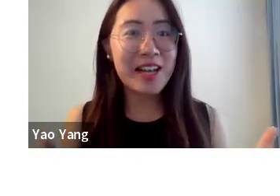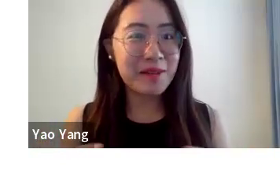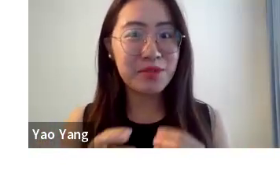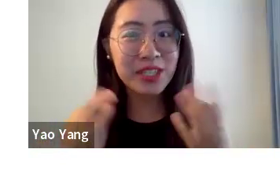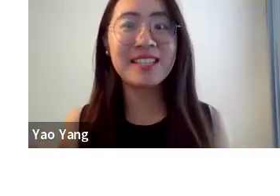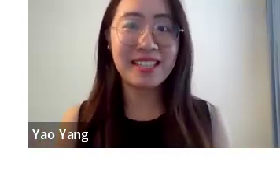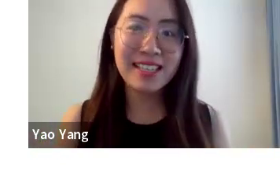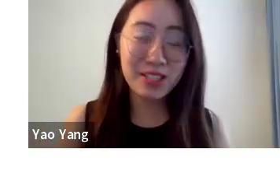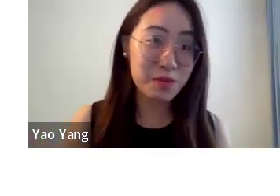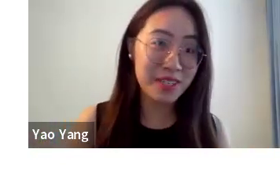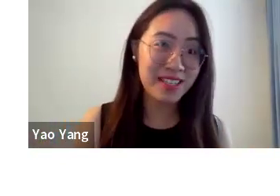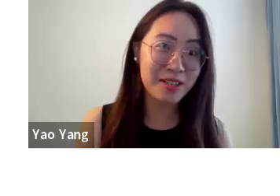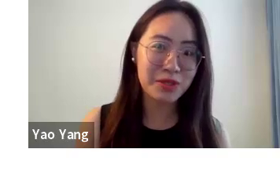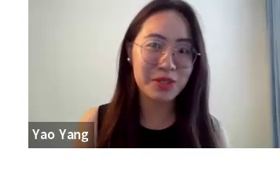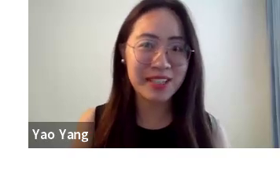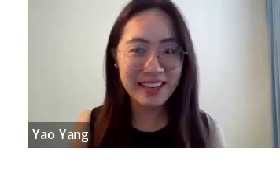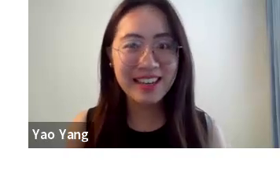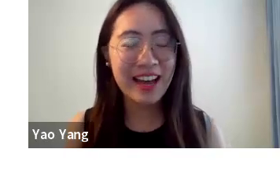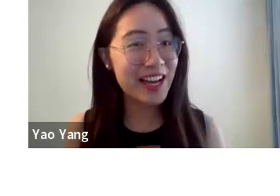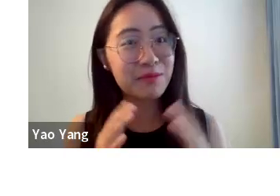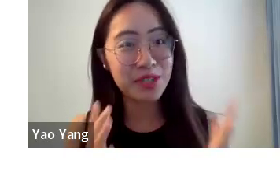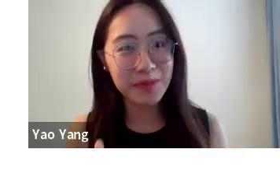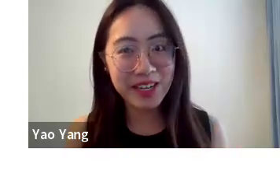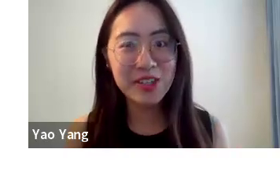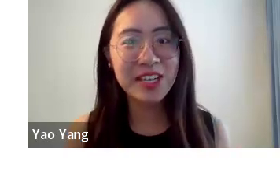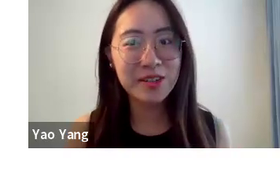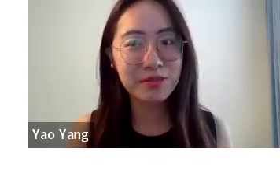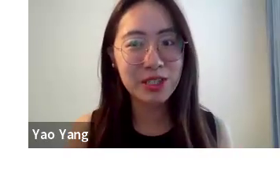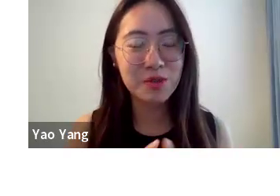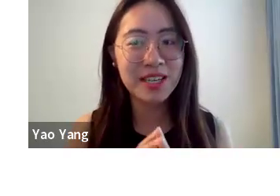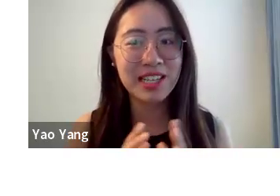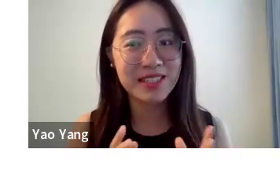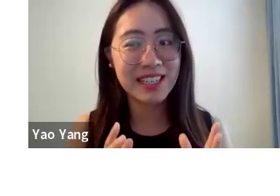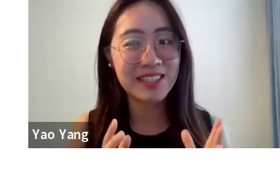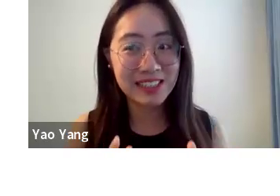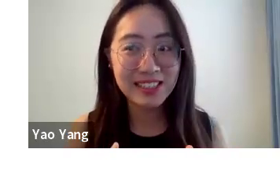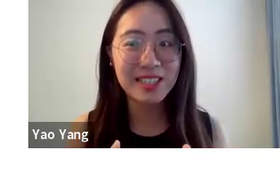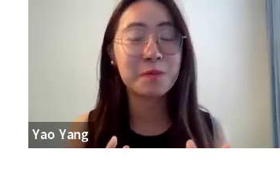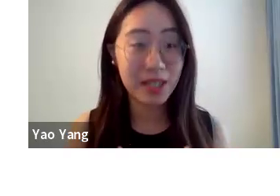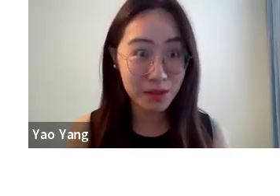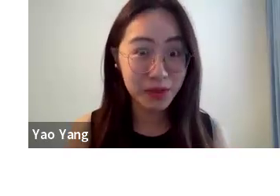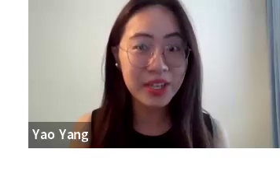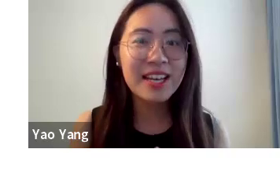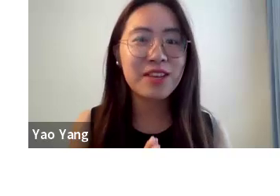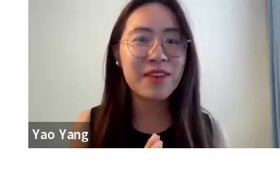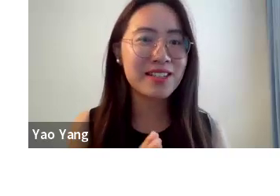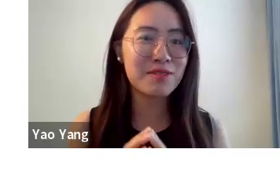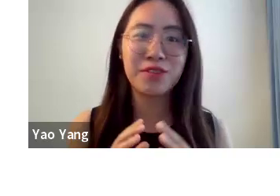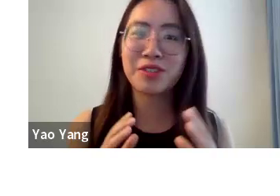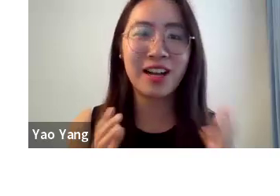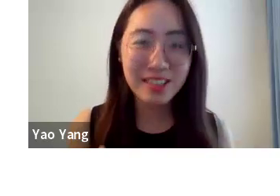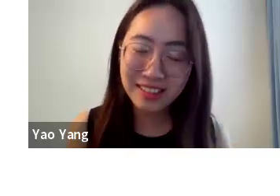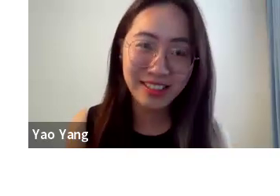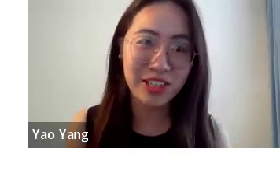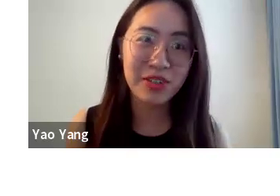Yang, and I'm really excited to be here with you today. I have prepared carefully to make everything as clear as possible. If